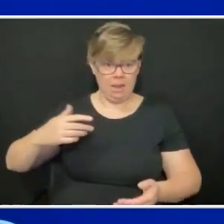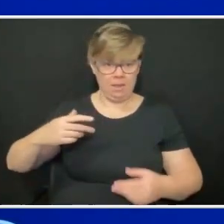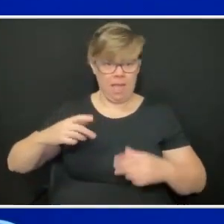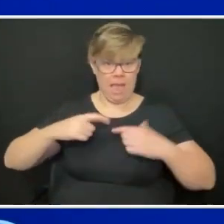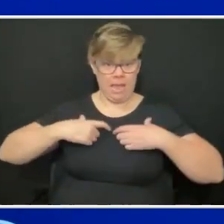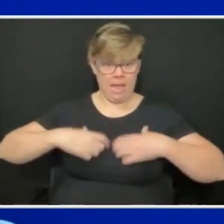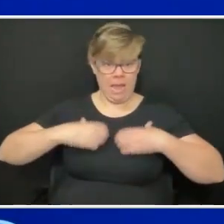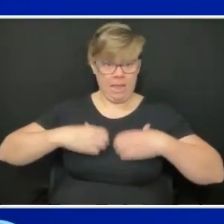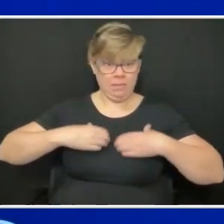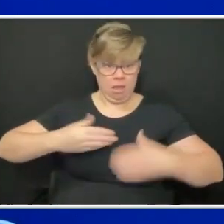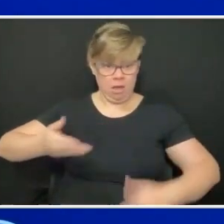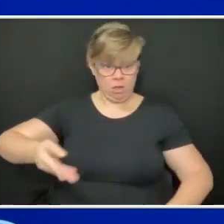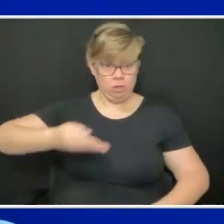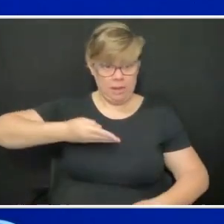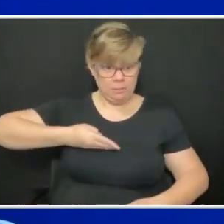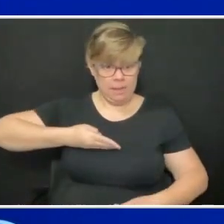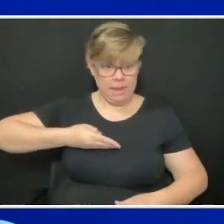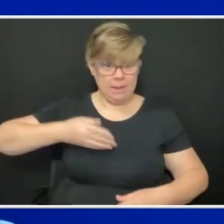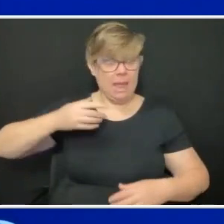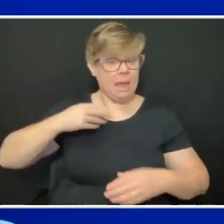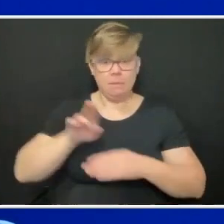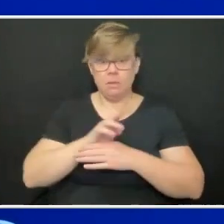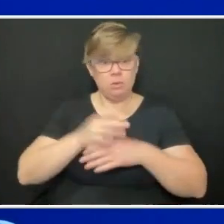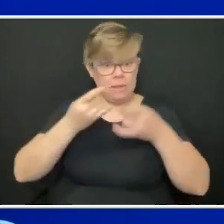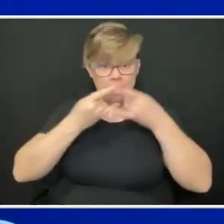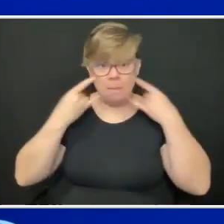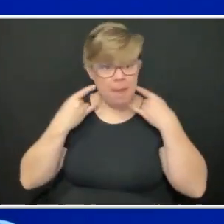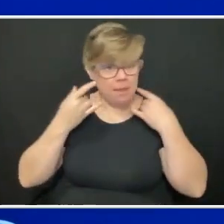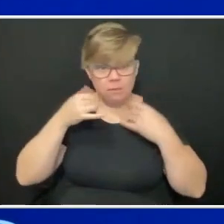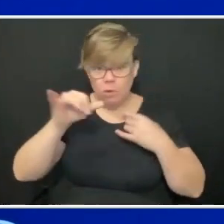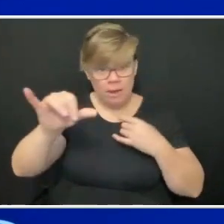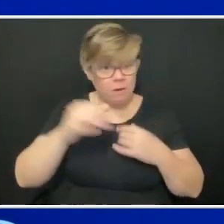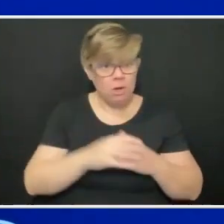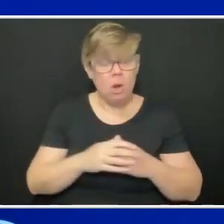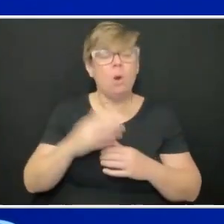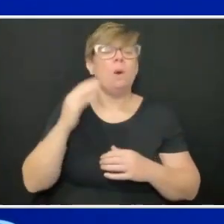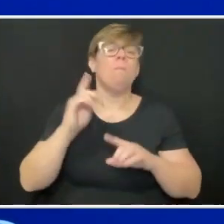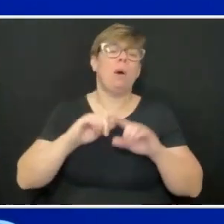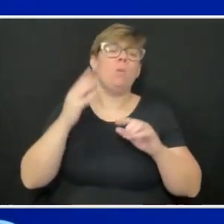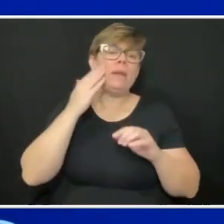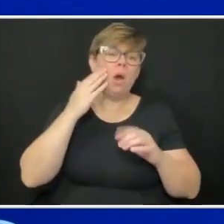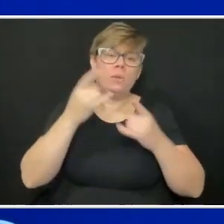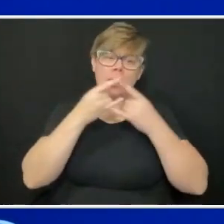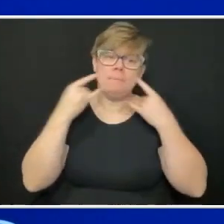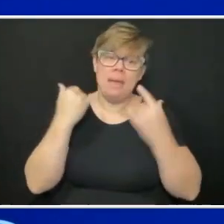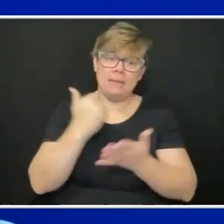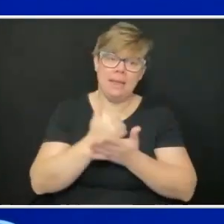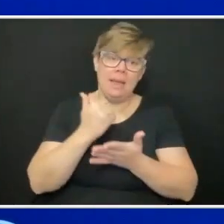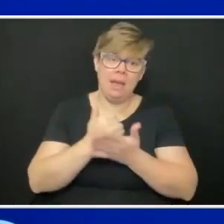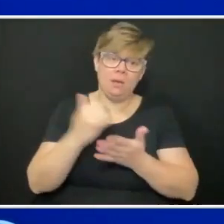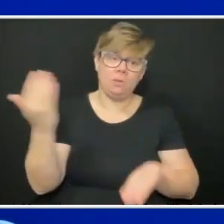that our BMT colleagues, their patients wear masks. We know that helps reduce disease. There was always that